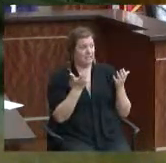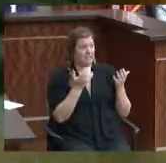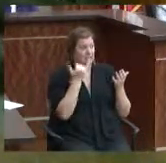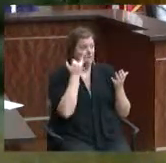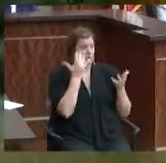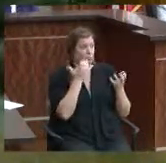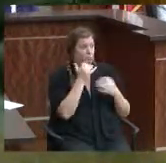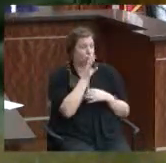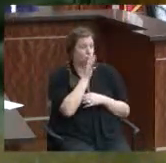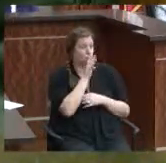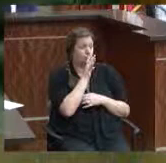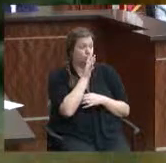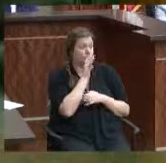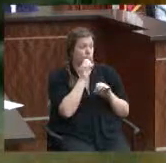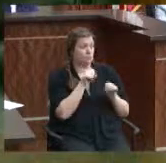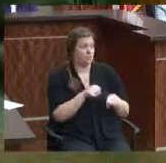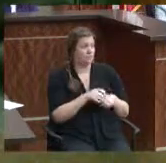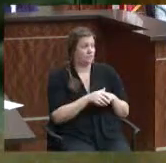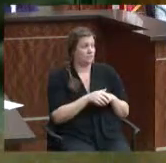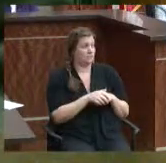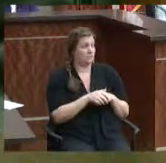the microphone.